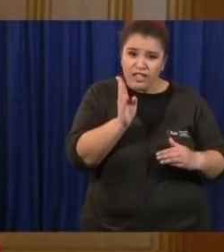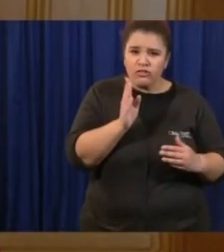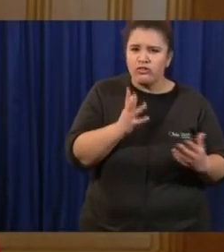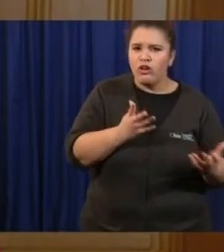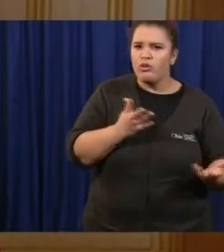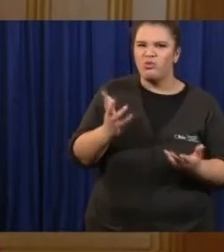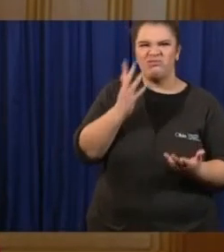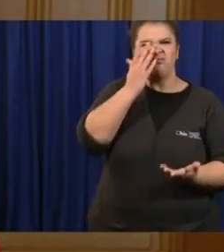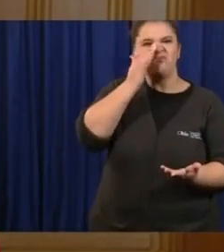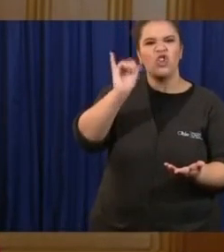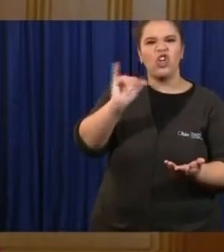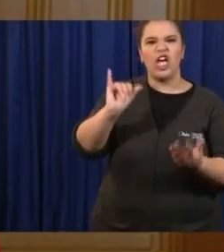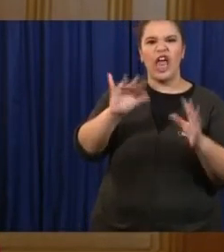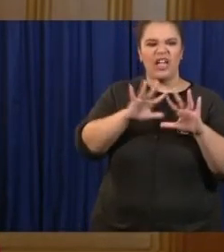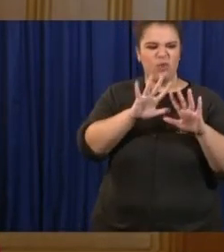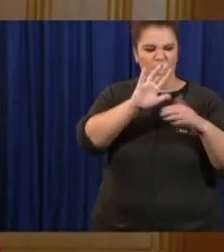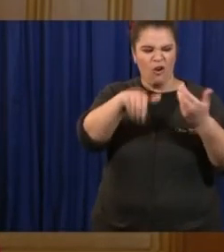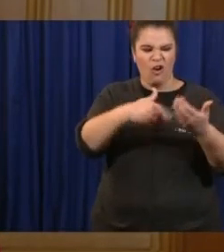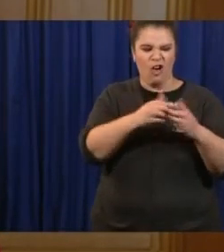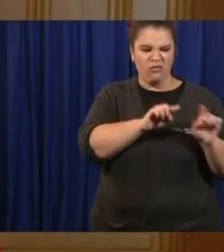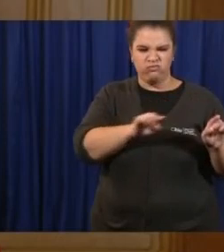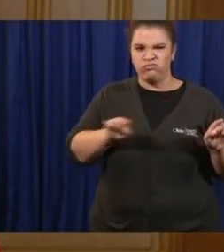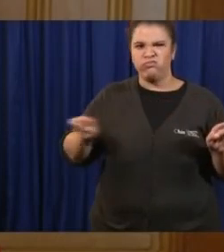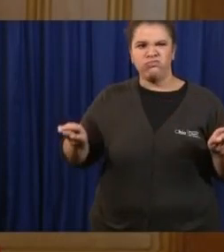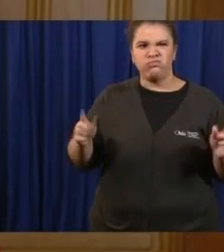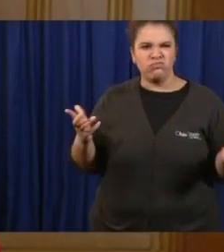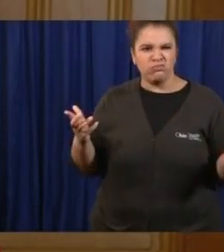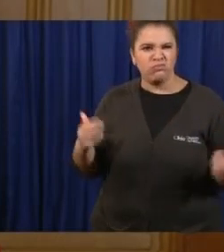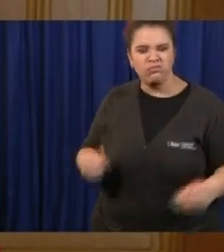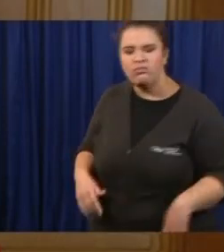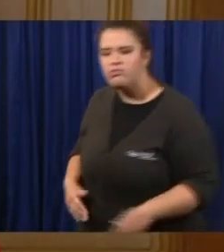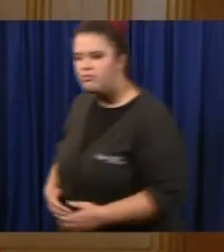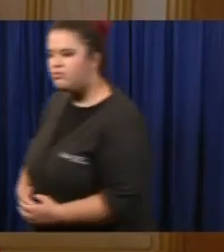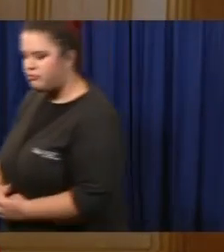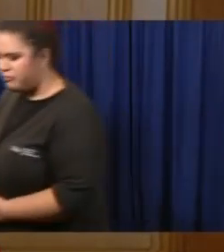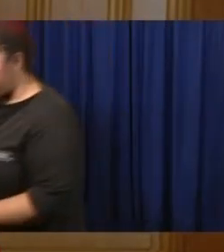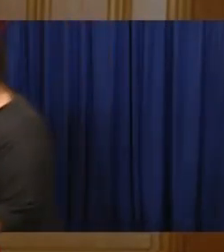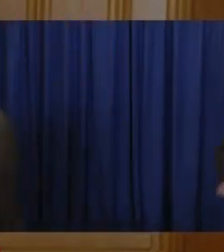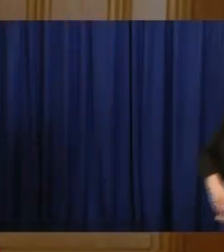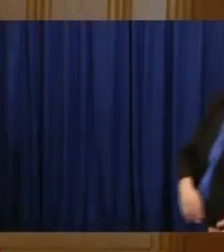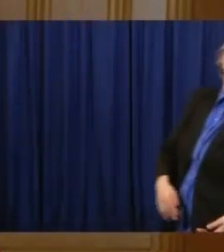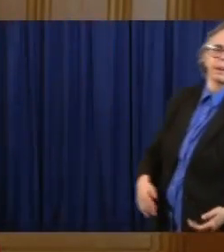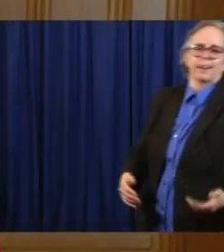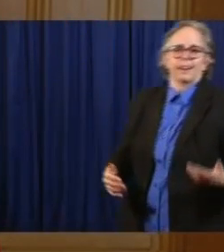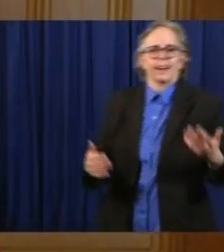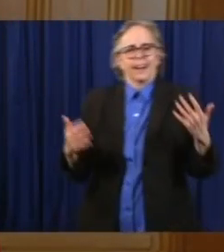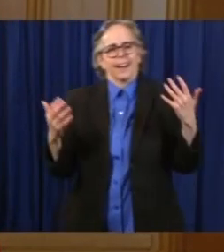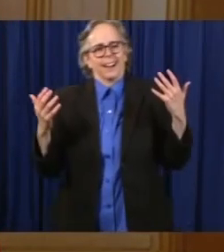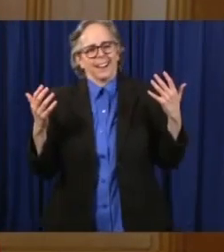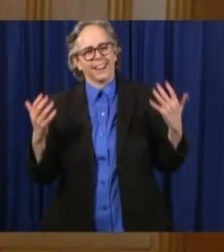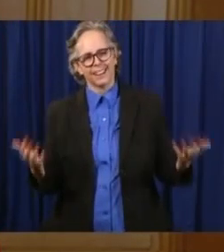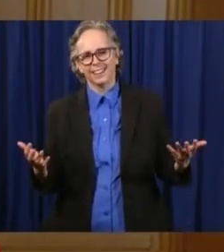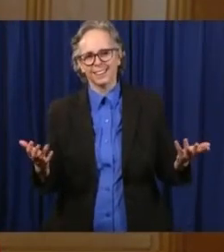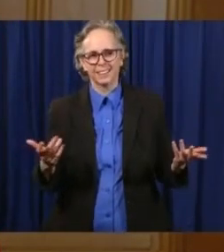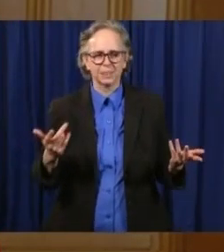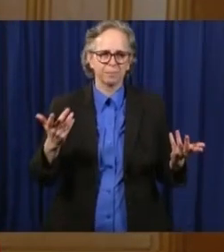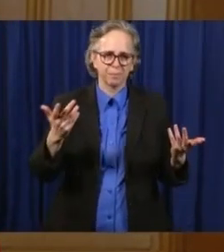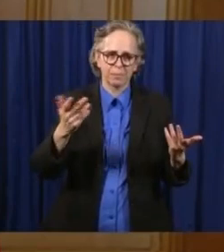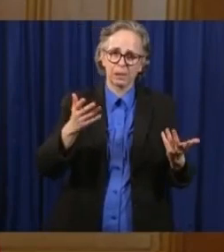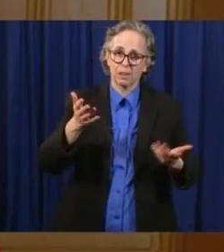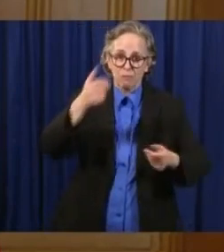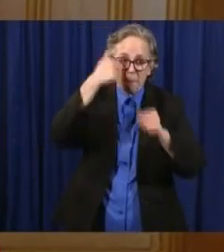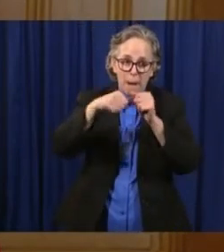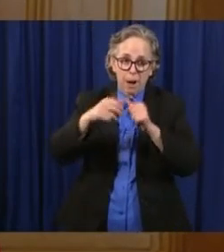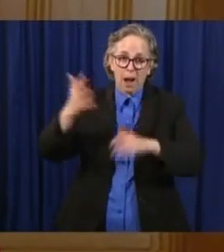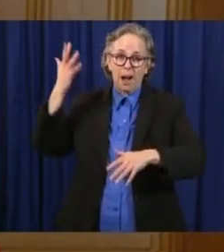Well, look, we said very early on that anybody who is directly impacted